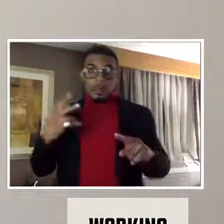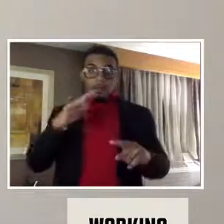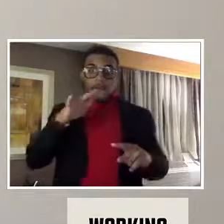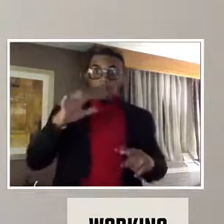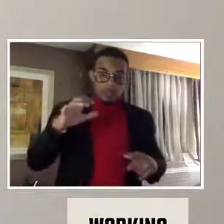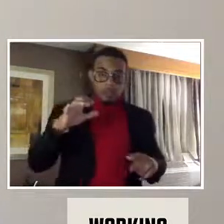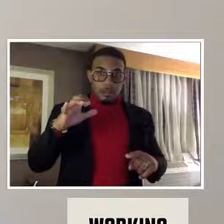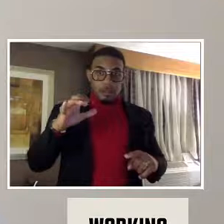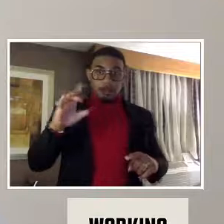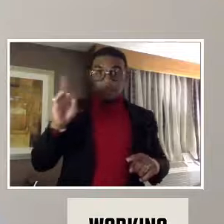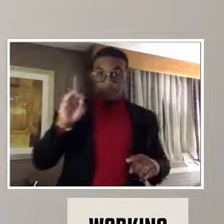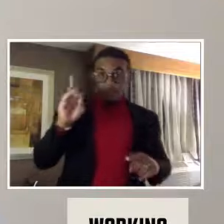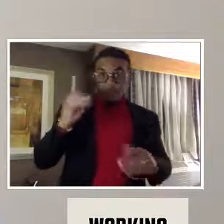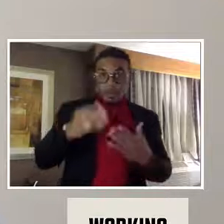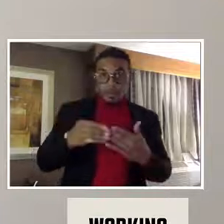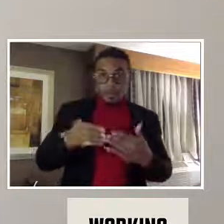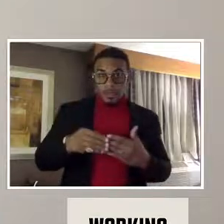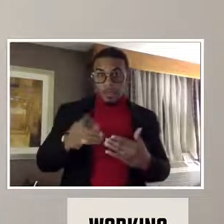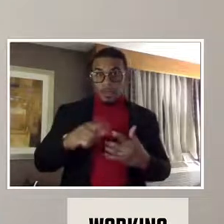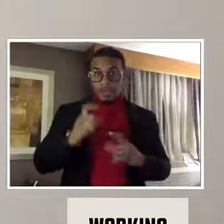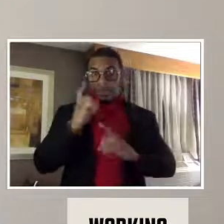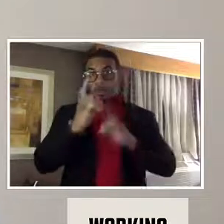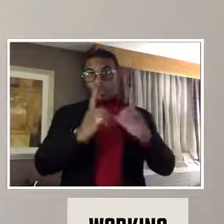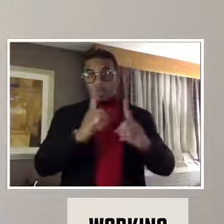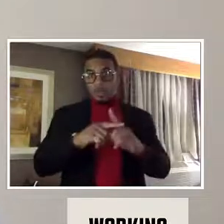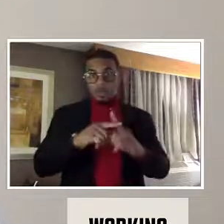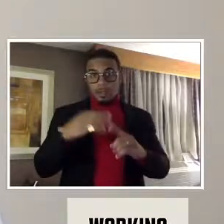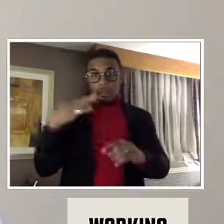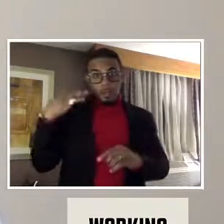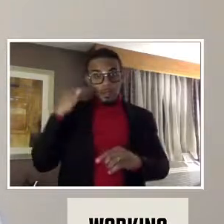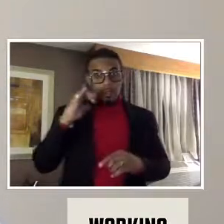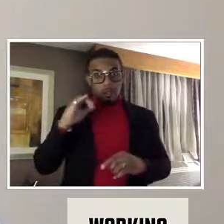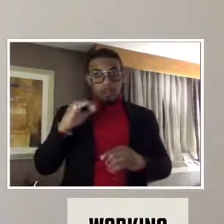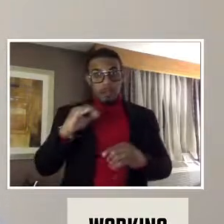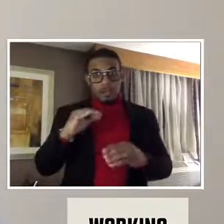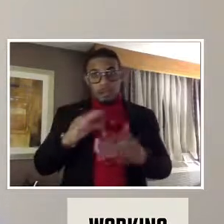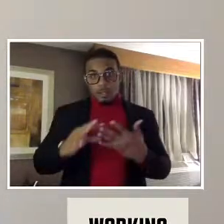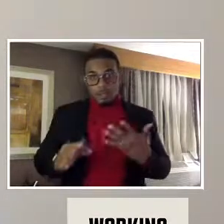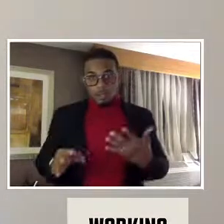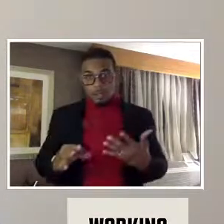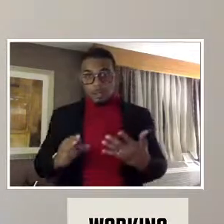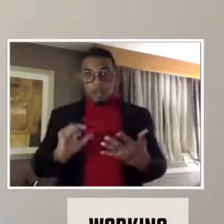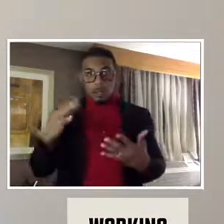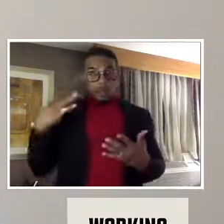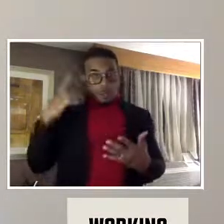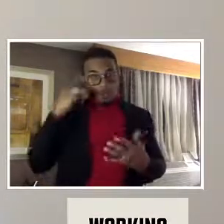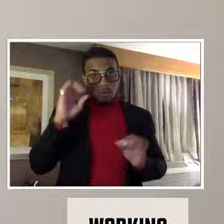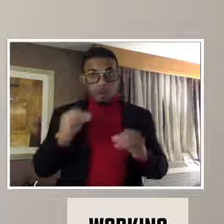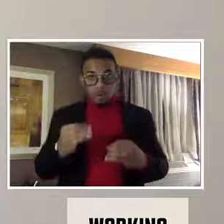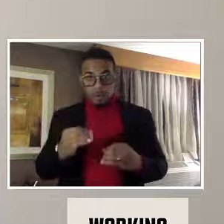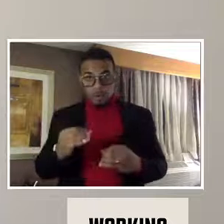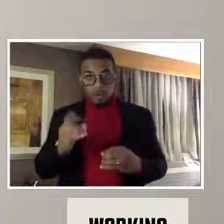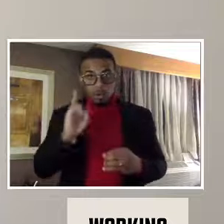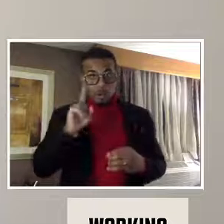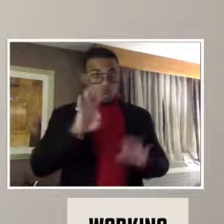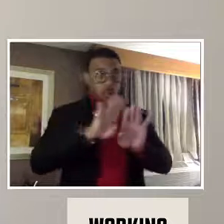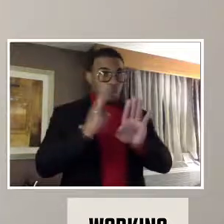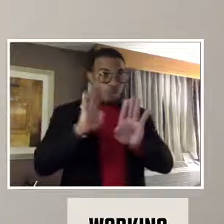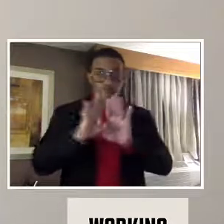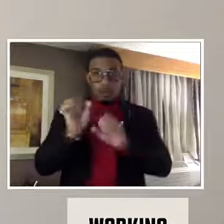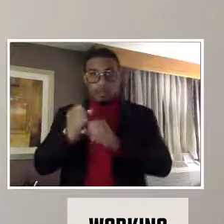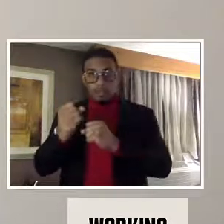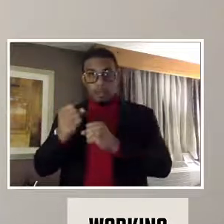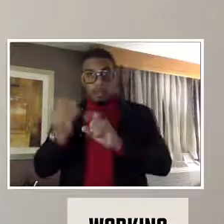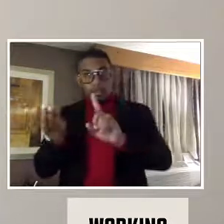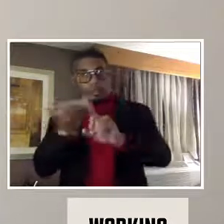500 democracy dollars to donate to candidates of our choice, where candidates for office go door to door to make their